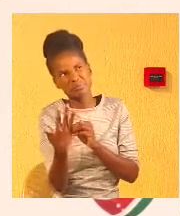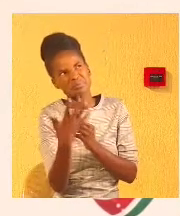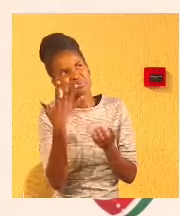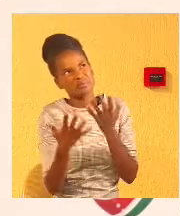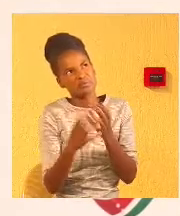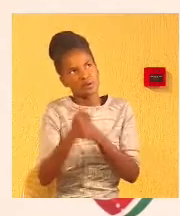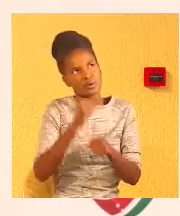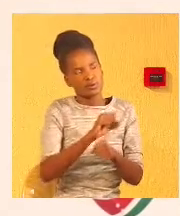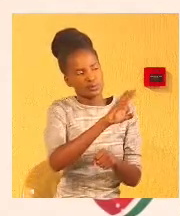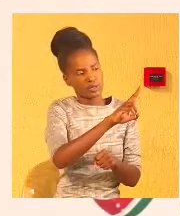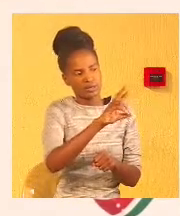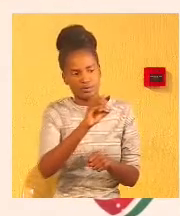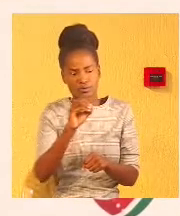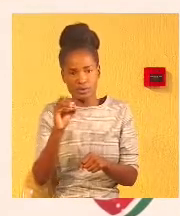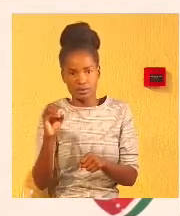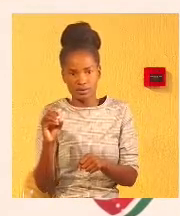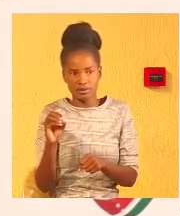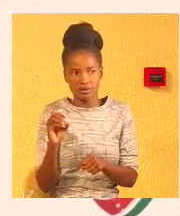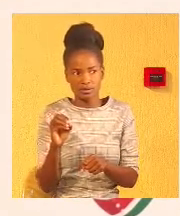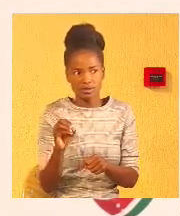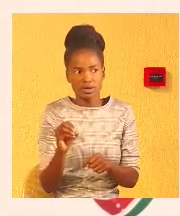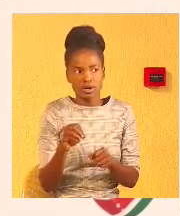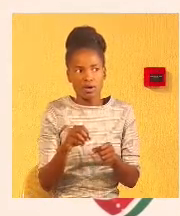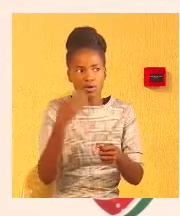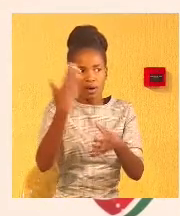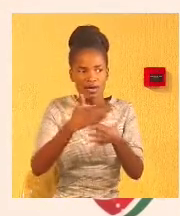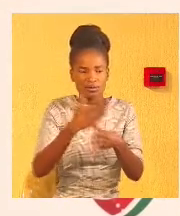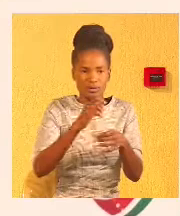in 2000, we were producing